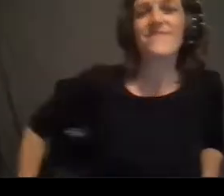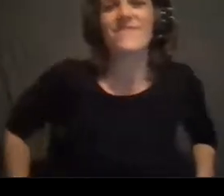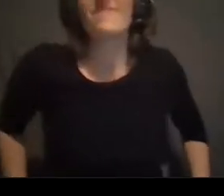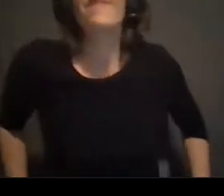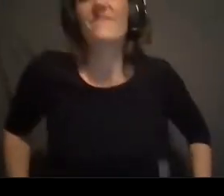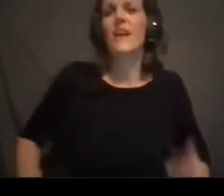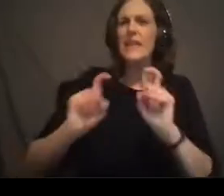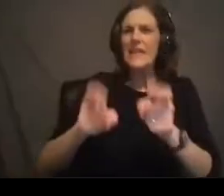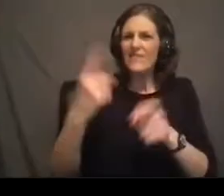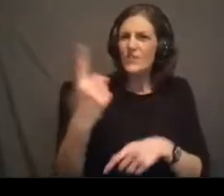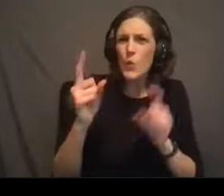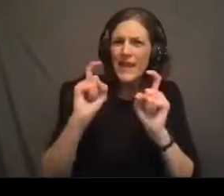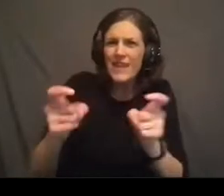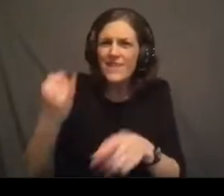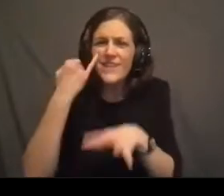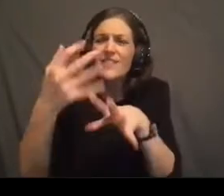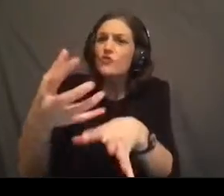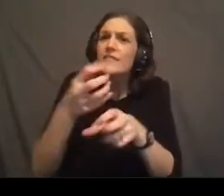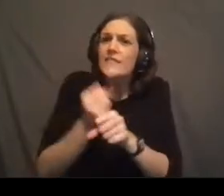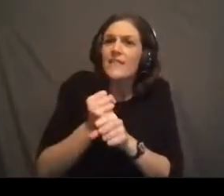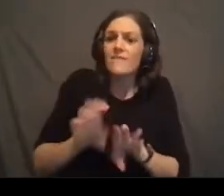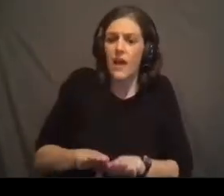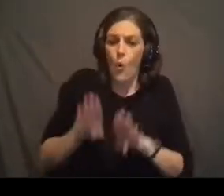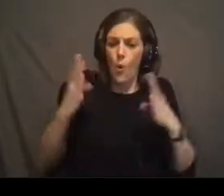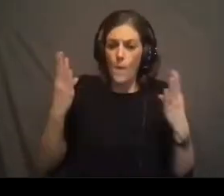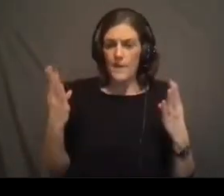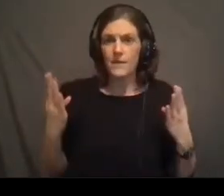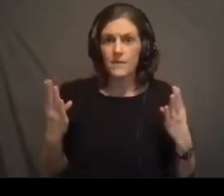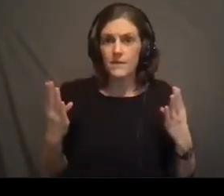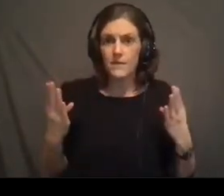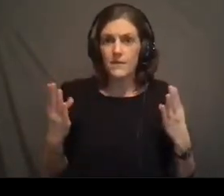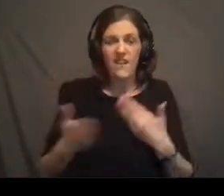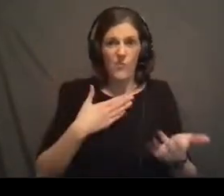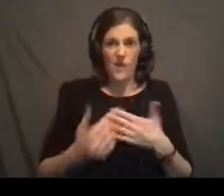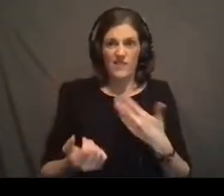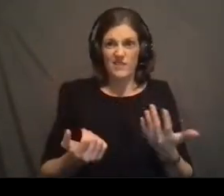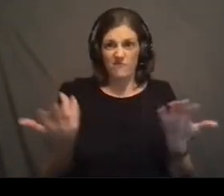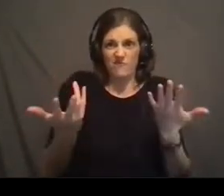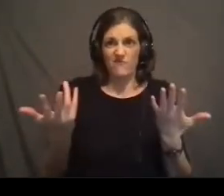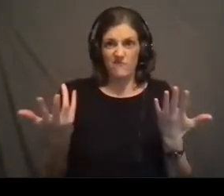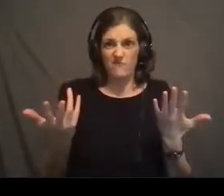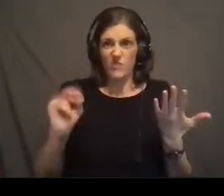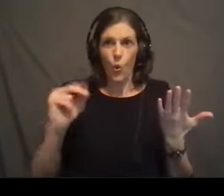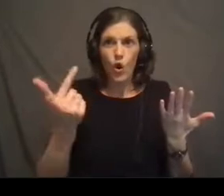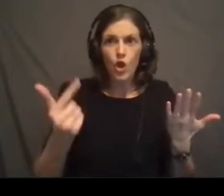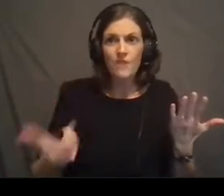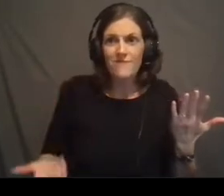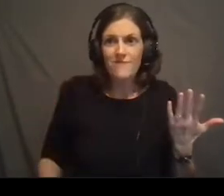A gift is only a gift when it's received and opened. Otherwise, it's useless.